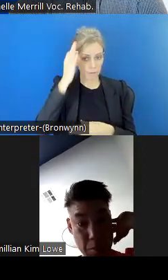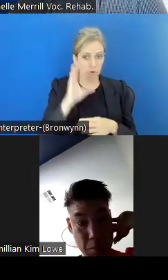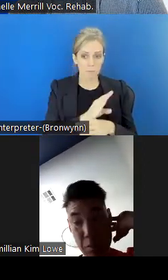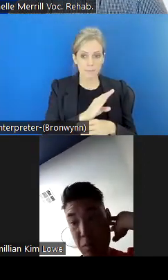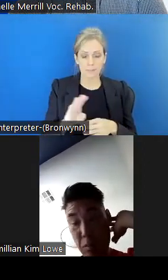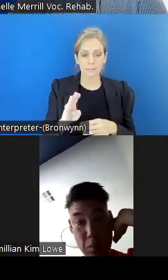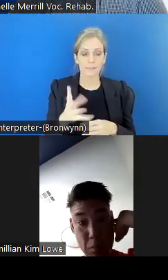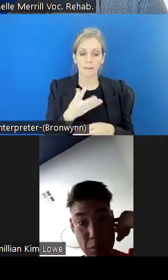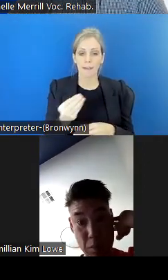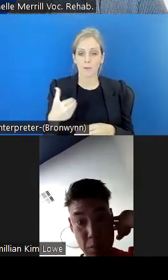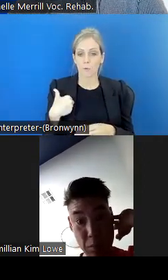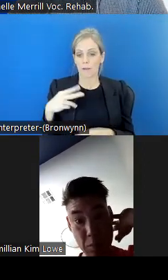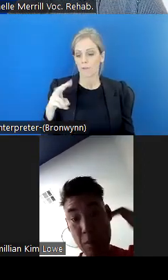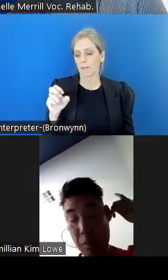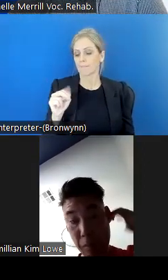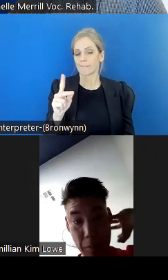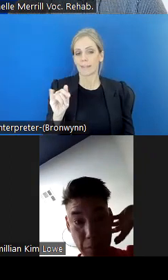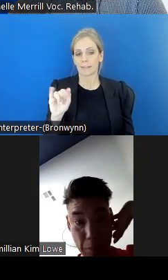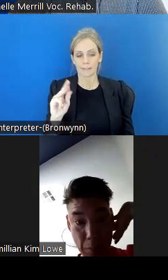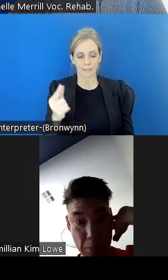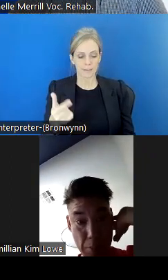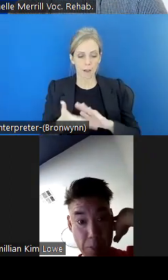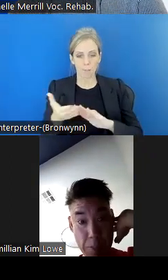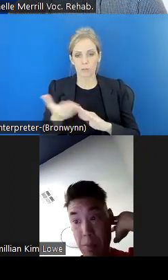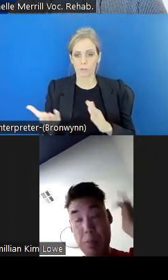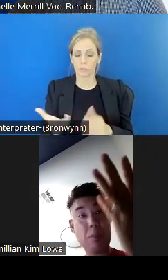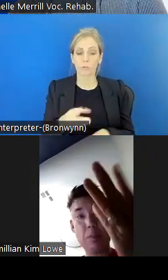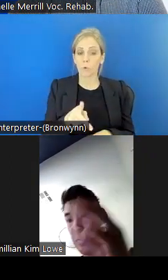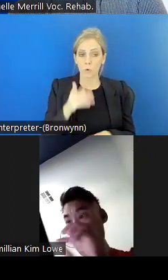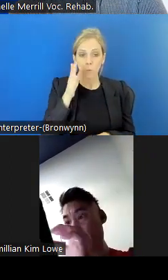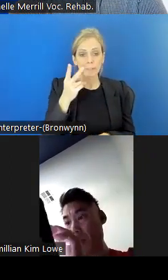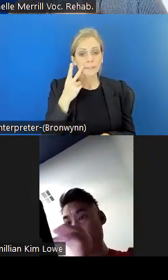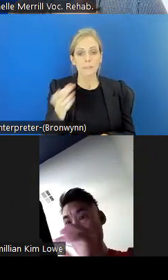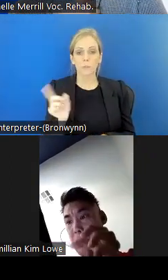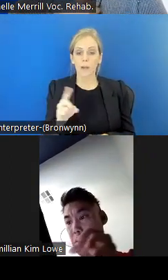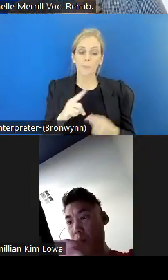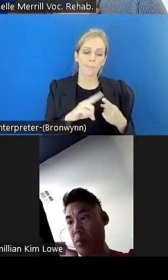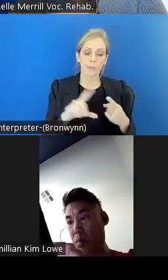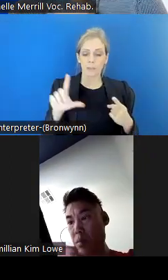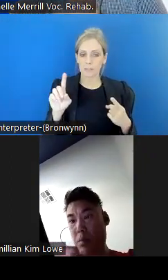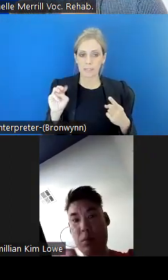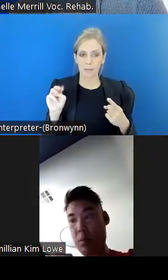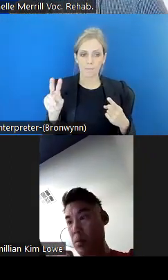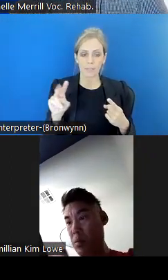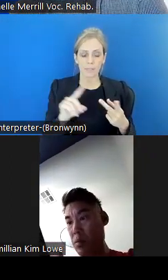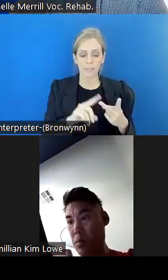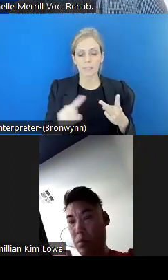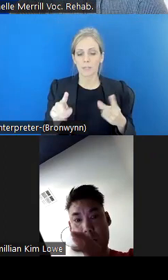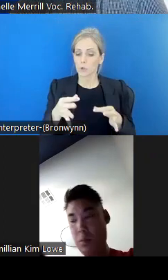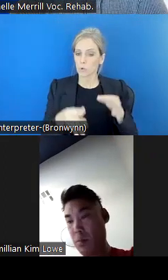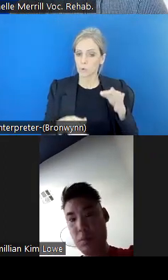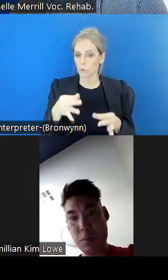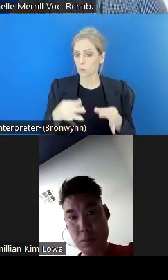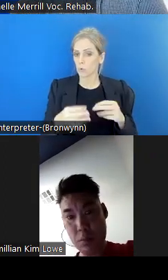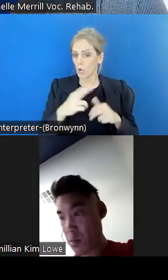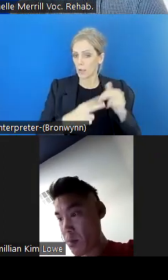operations. So you will see them typically in DMVs, or you'll see them in courthouses, things like that. And they